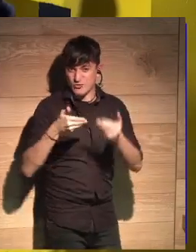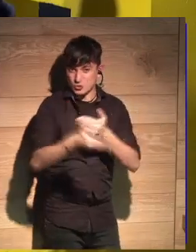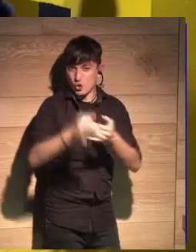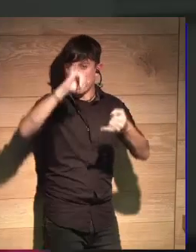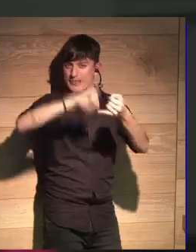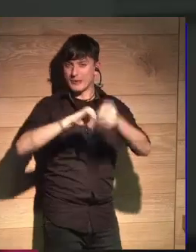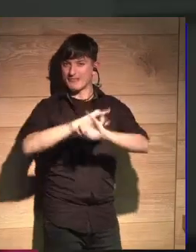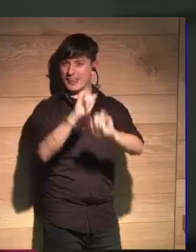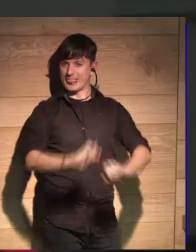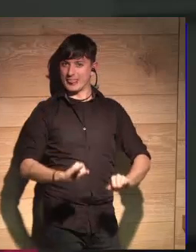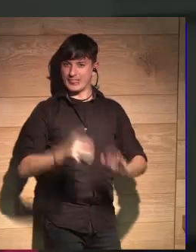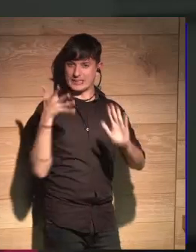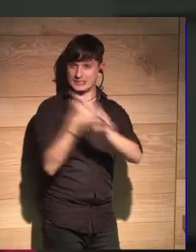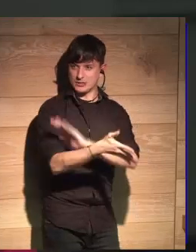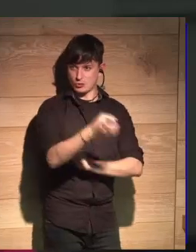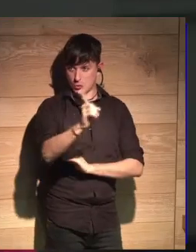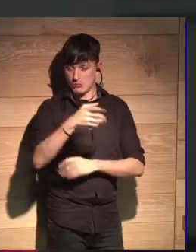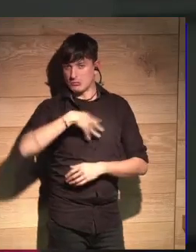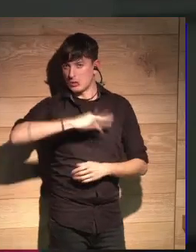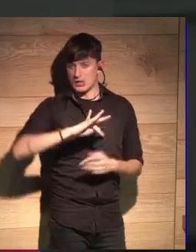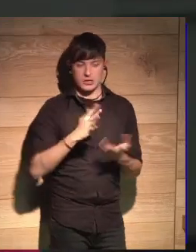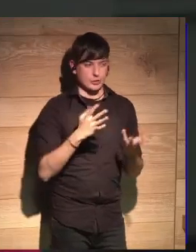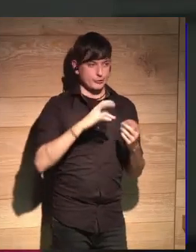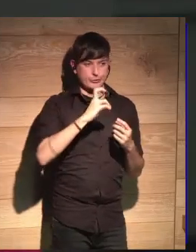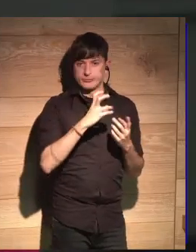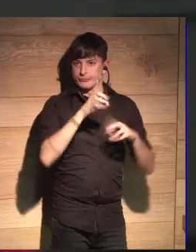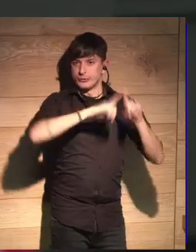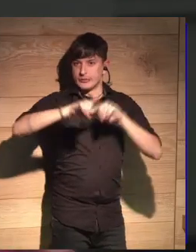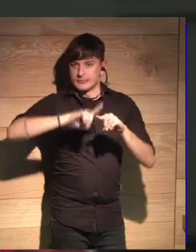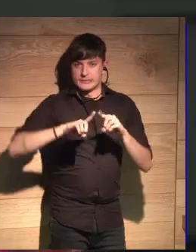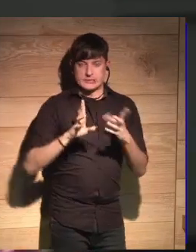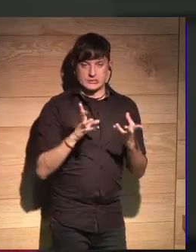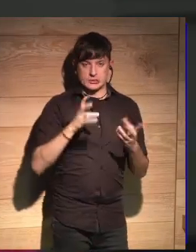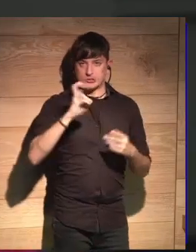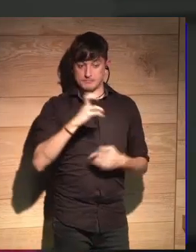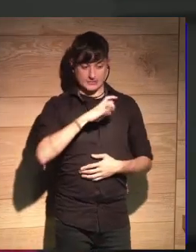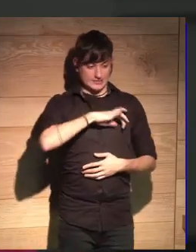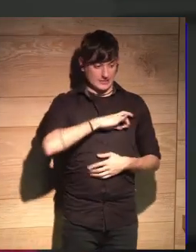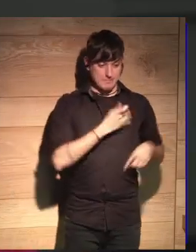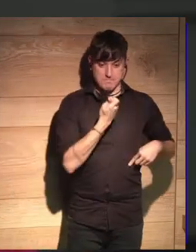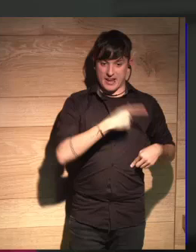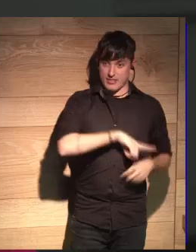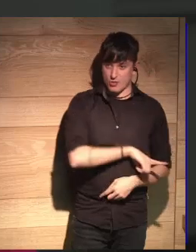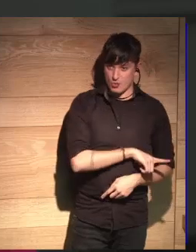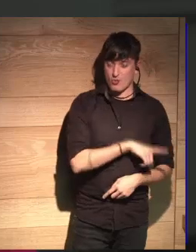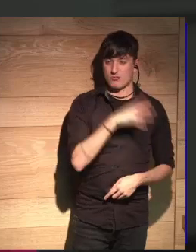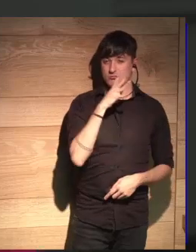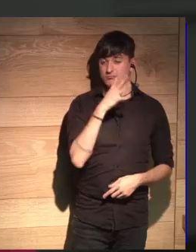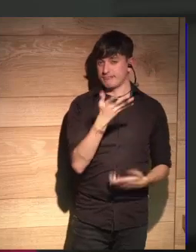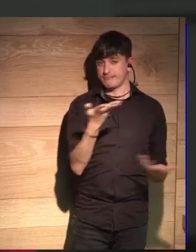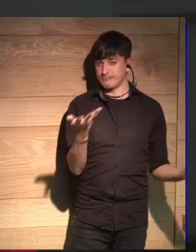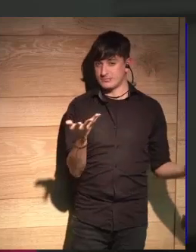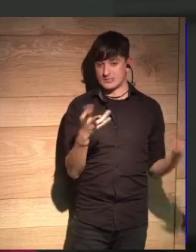You will probably have further marital difficulties. And so in Chile, despite the end of Pinochet, there